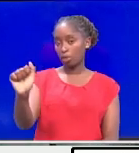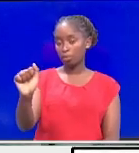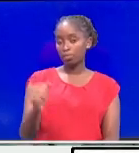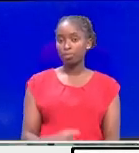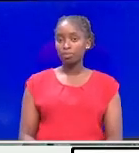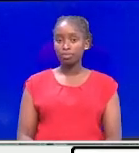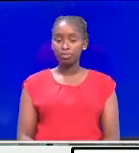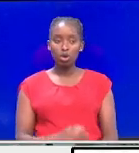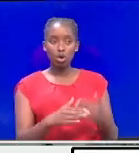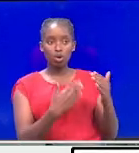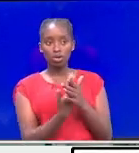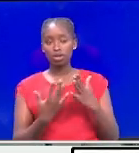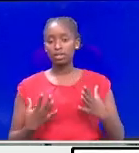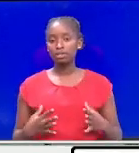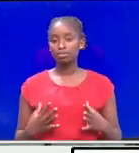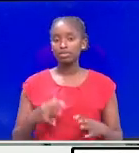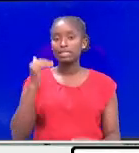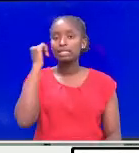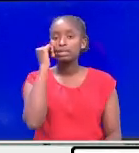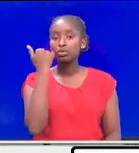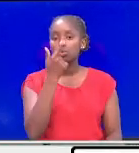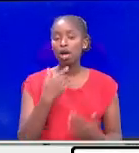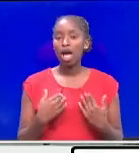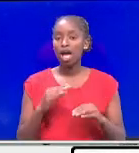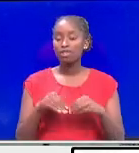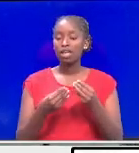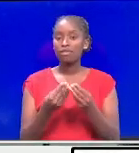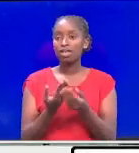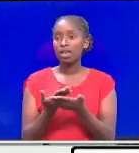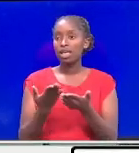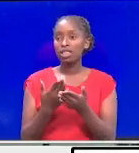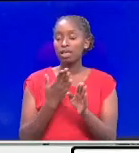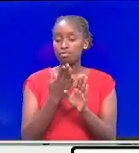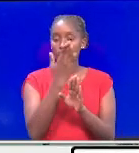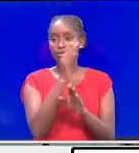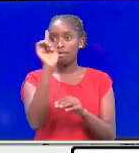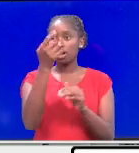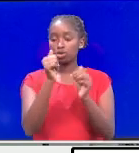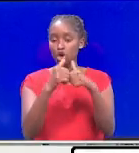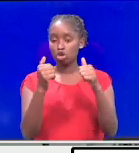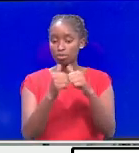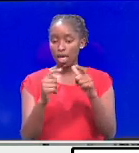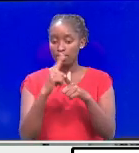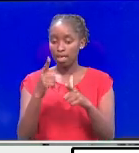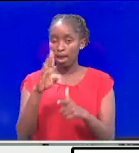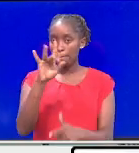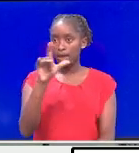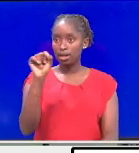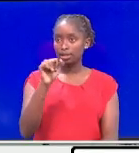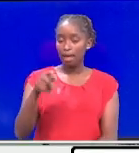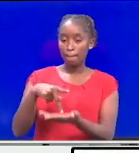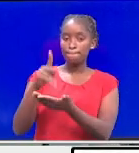given undertaking before the 1st of October will have their bills paid by